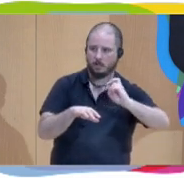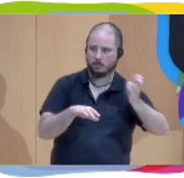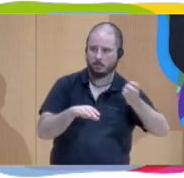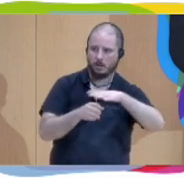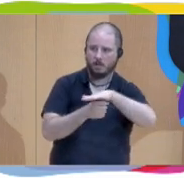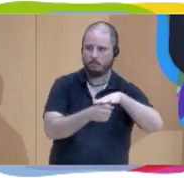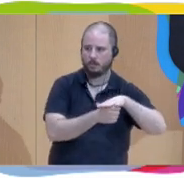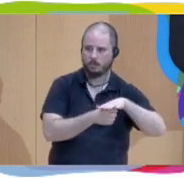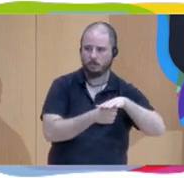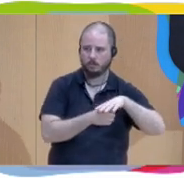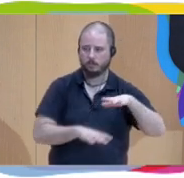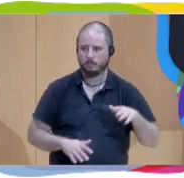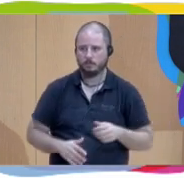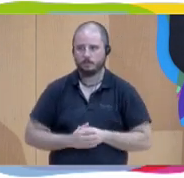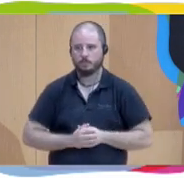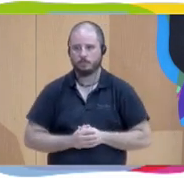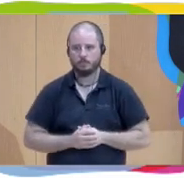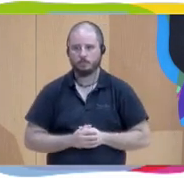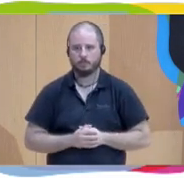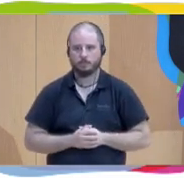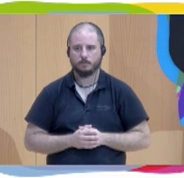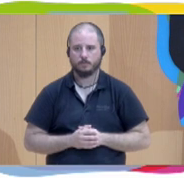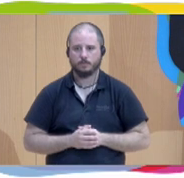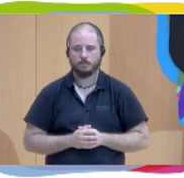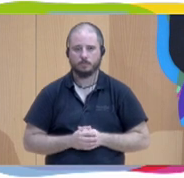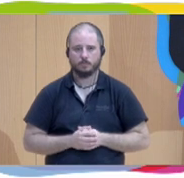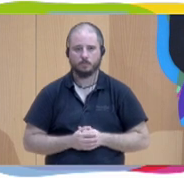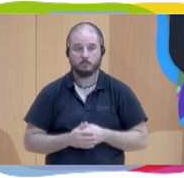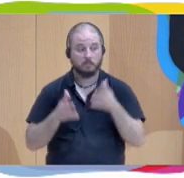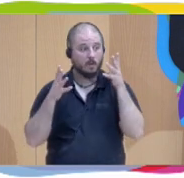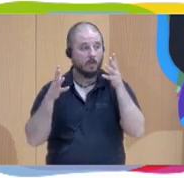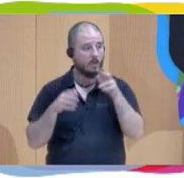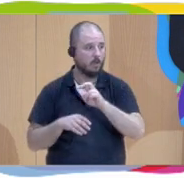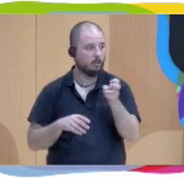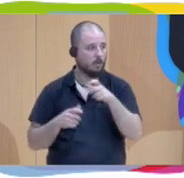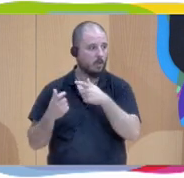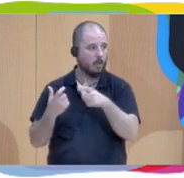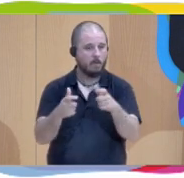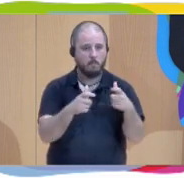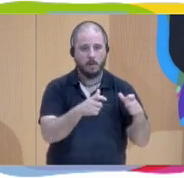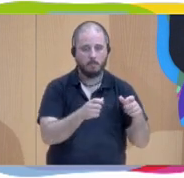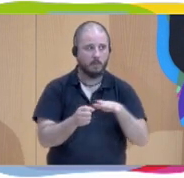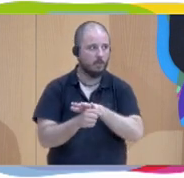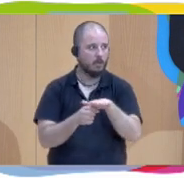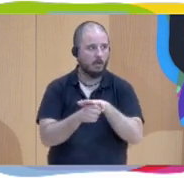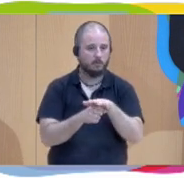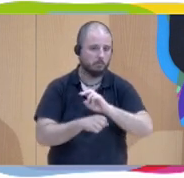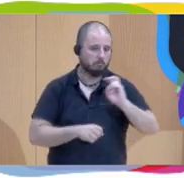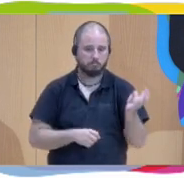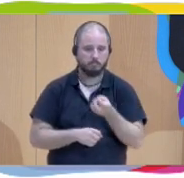covered also other fields. And now we also heard that it's going to happen. So that's a good sign.